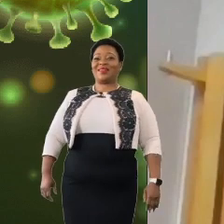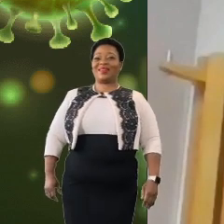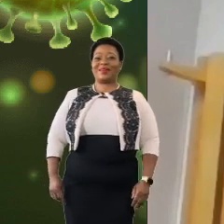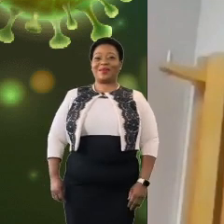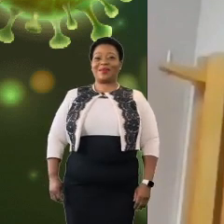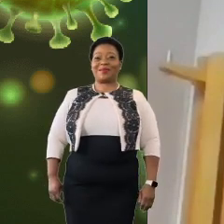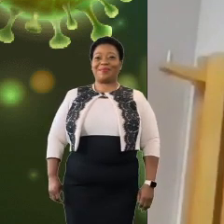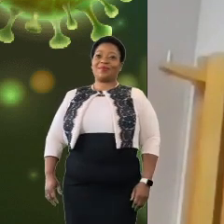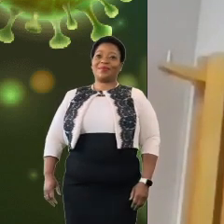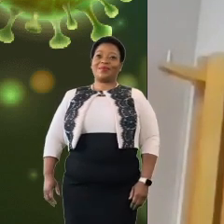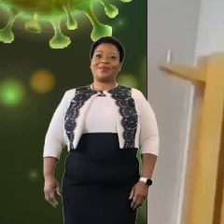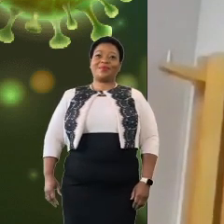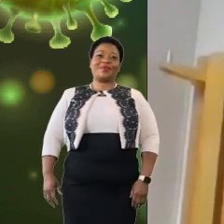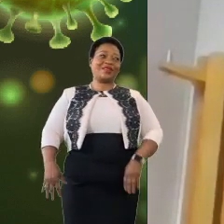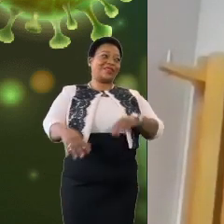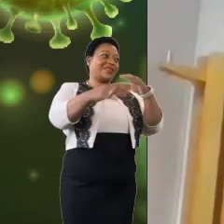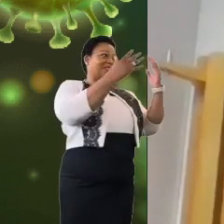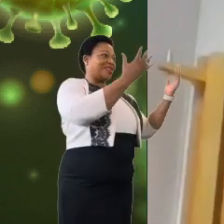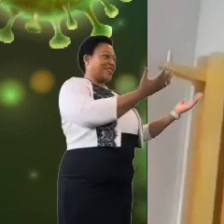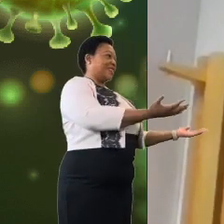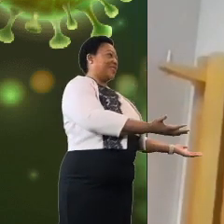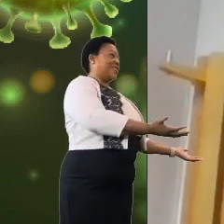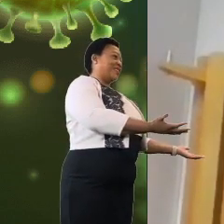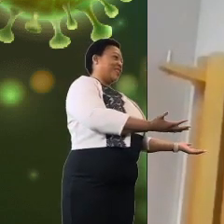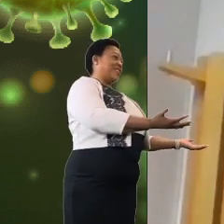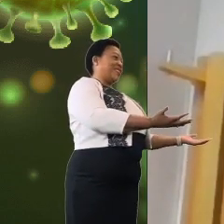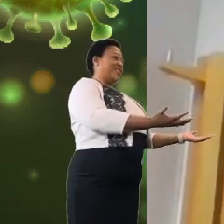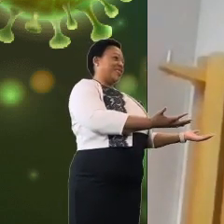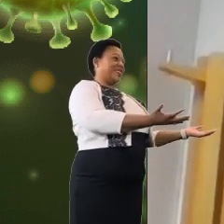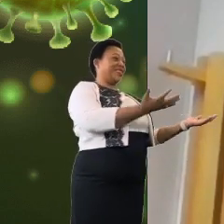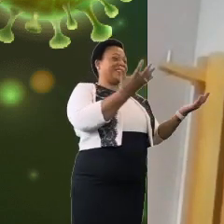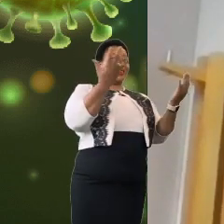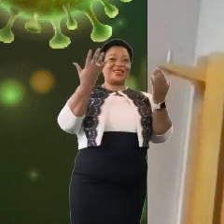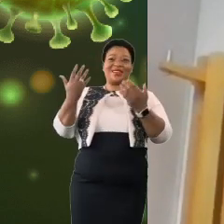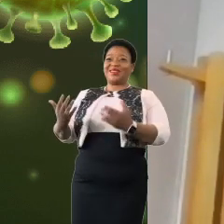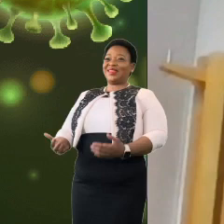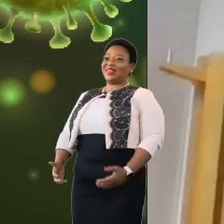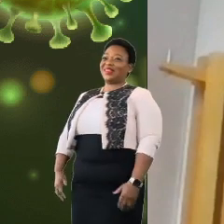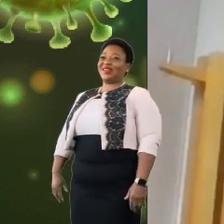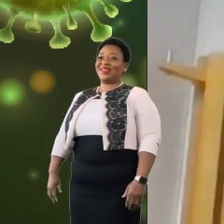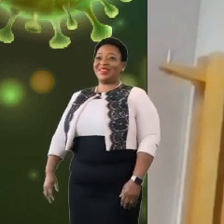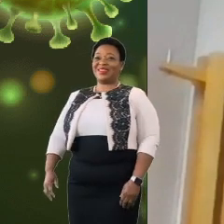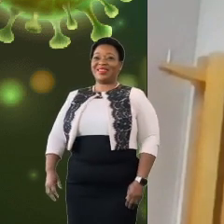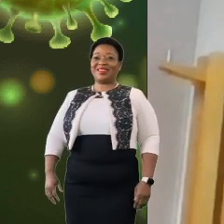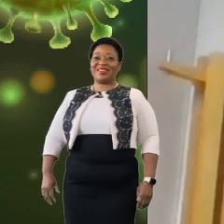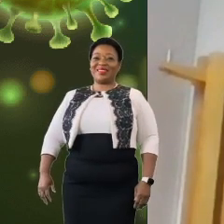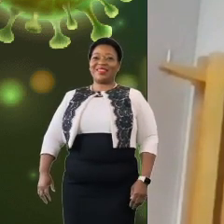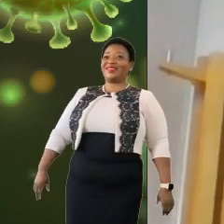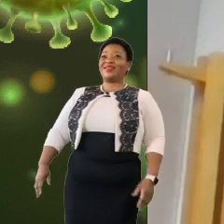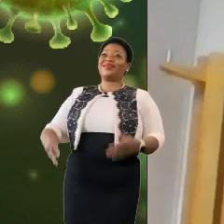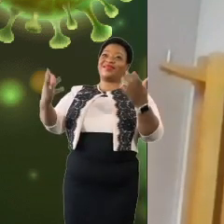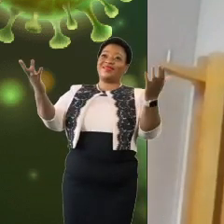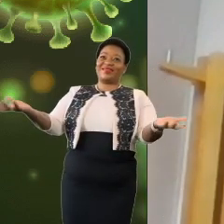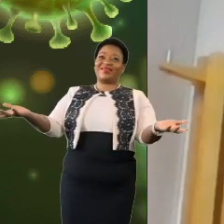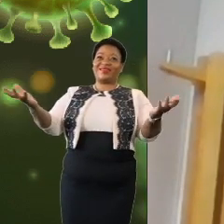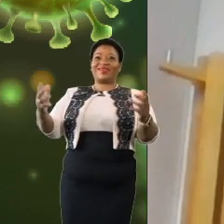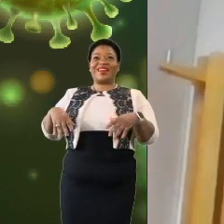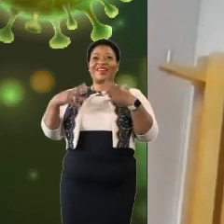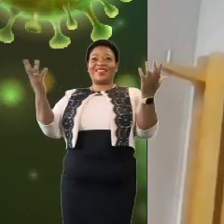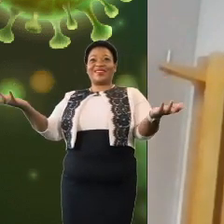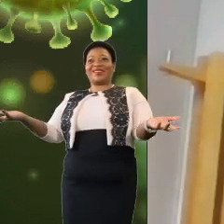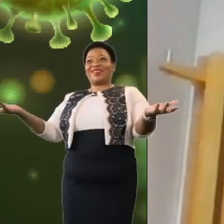we're discussing at the moment, is the online registration of catalytic projects, because that it gives us a